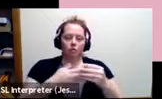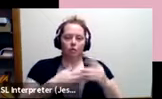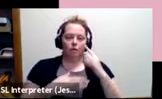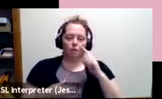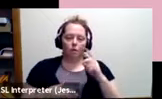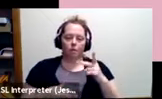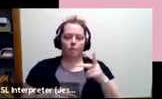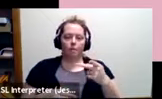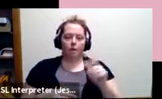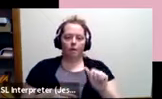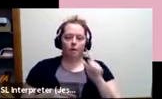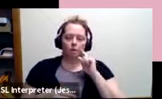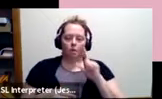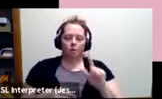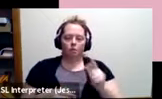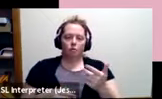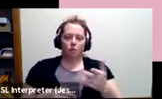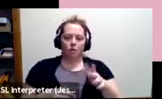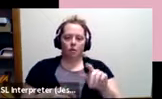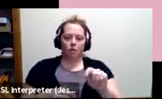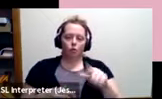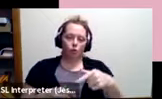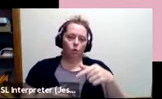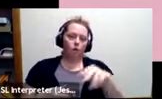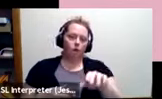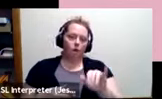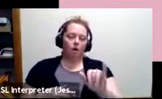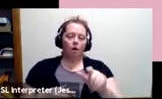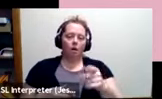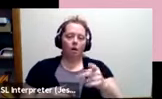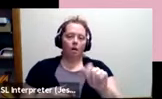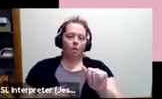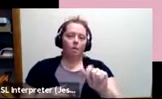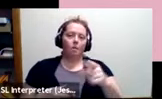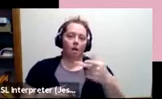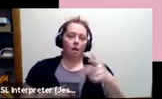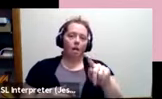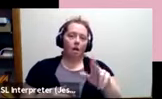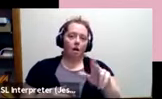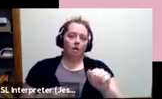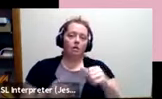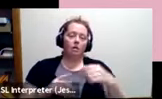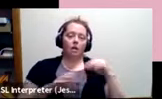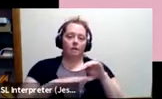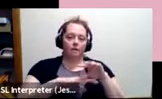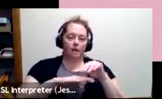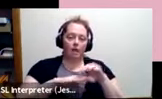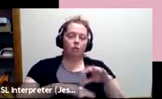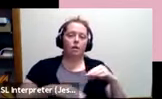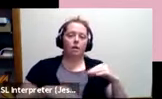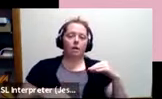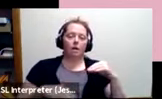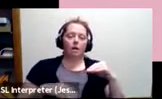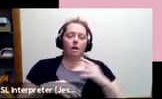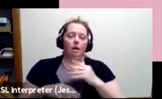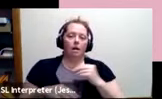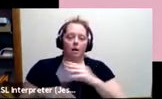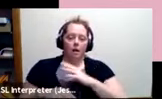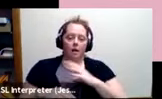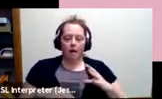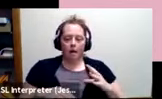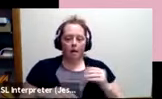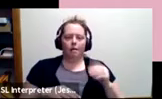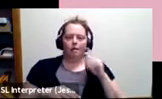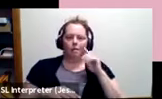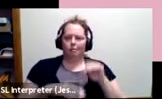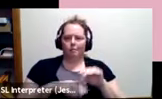chair of the mayor's LGBTQIA+ Advisory Council, as well as lead organizer for People's Pride Pittsburgh.